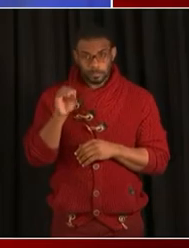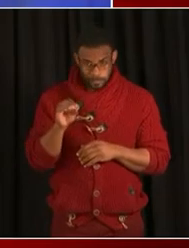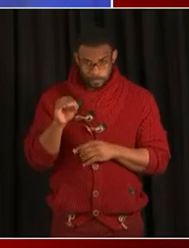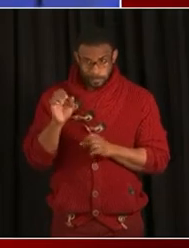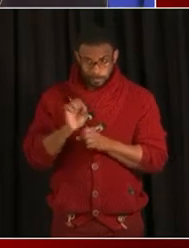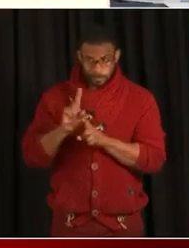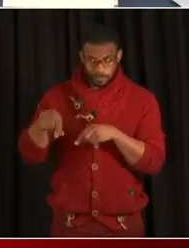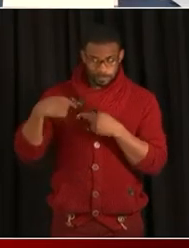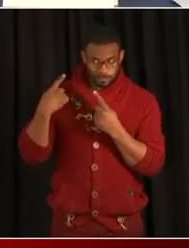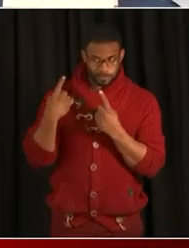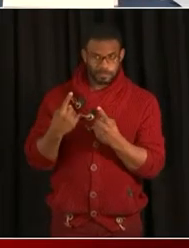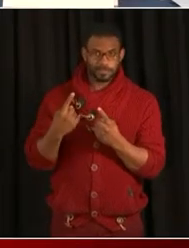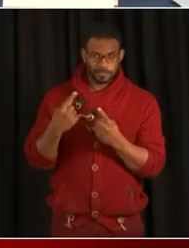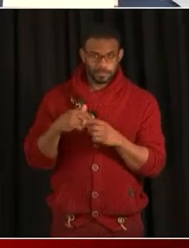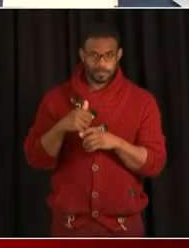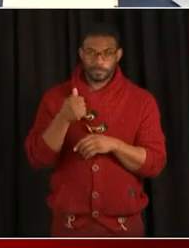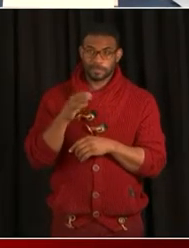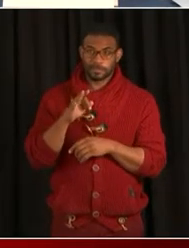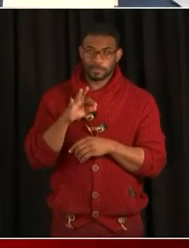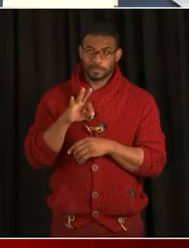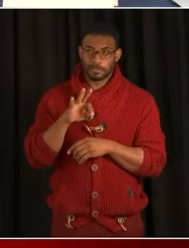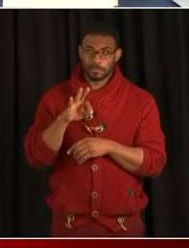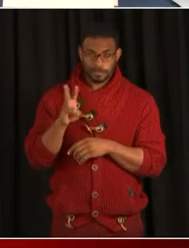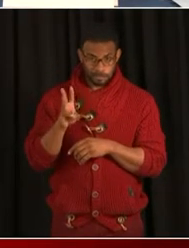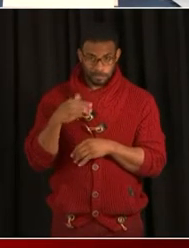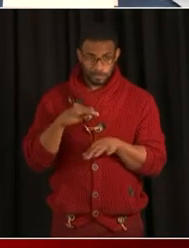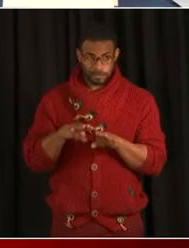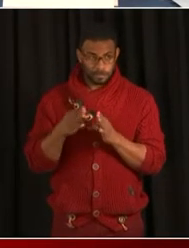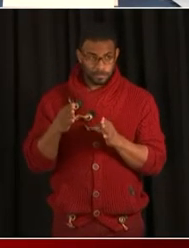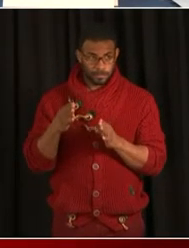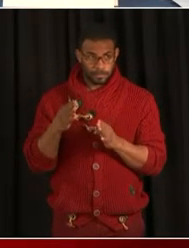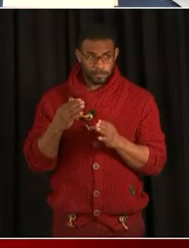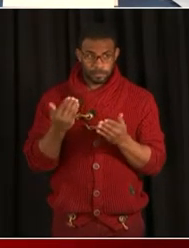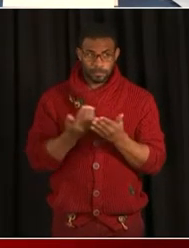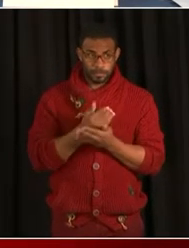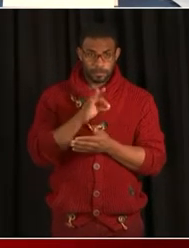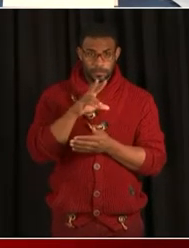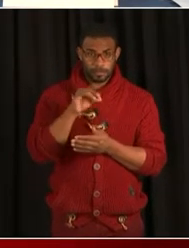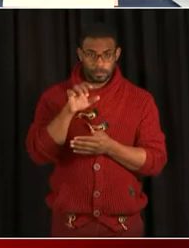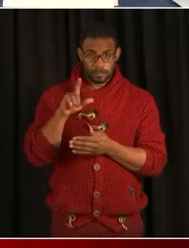1990, and in 1996 we opened